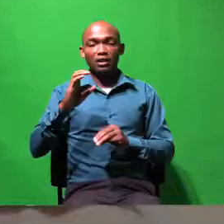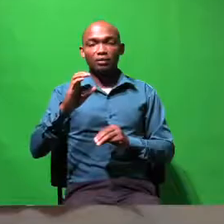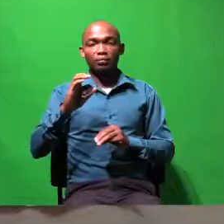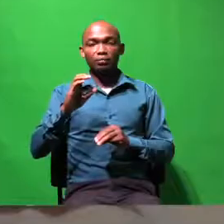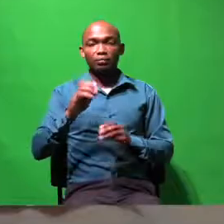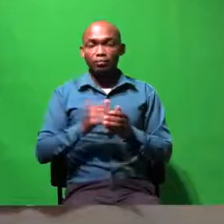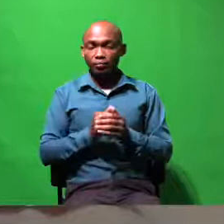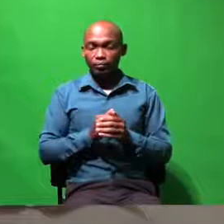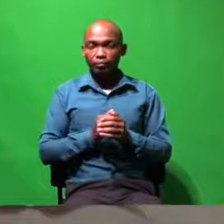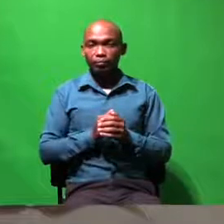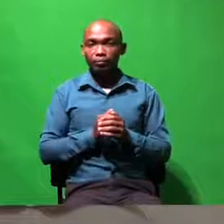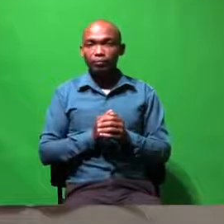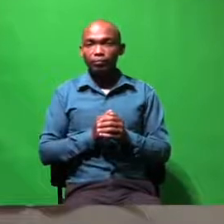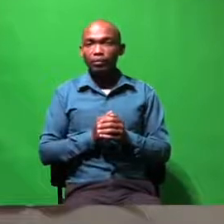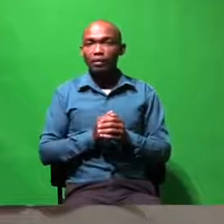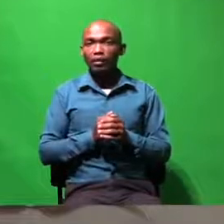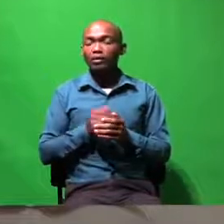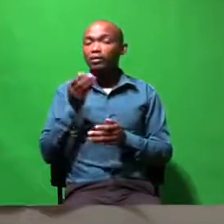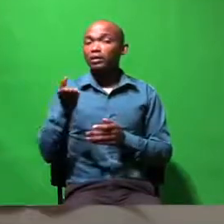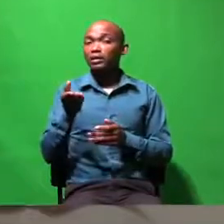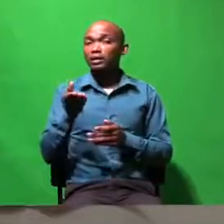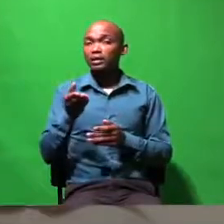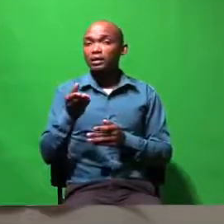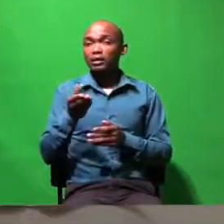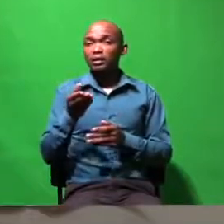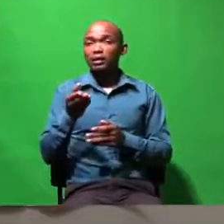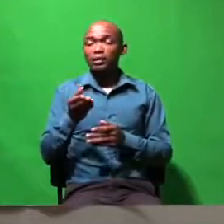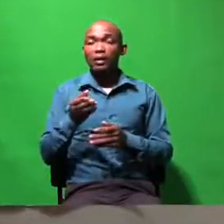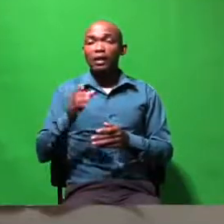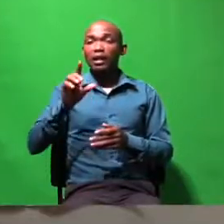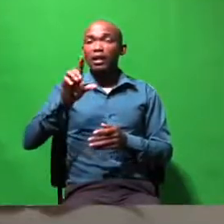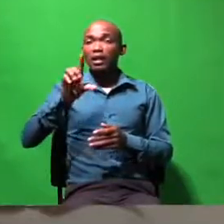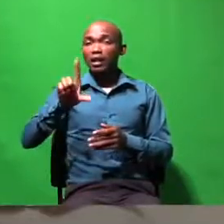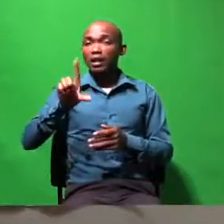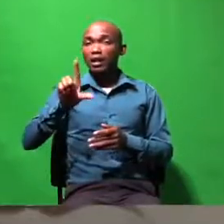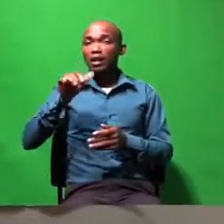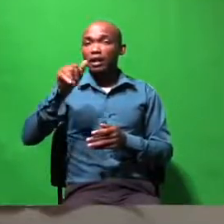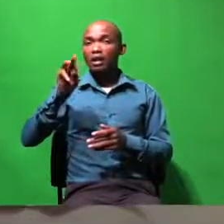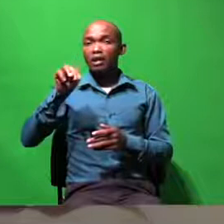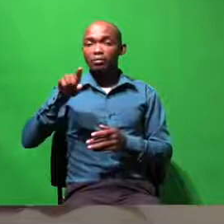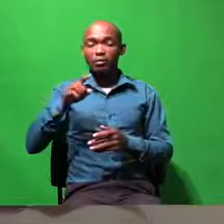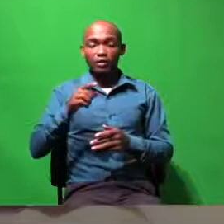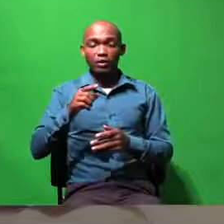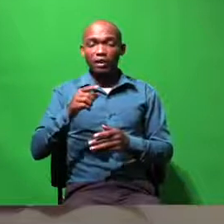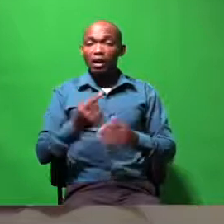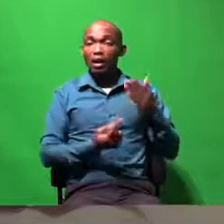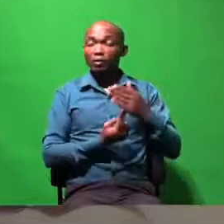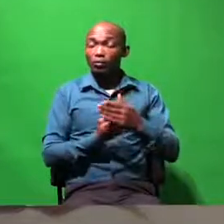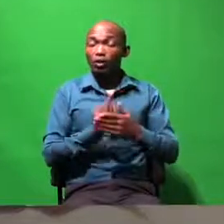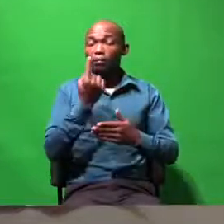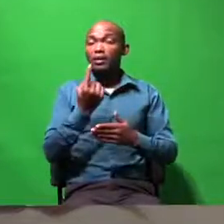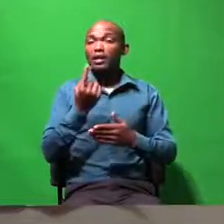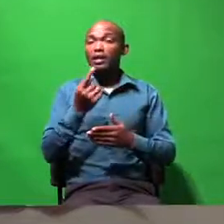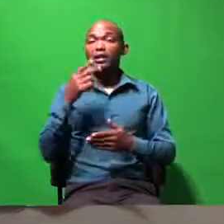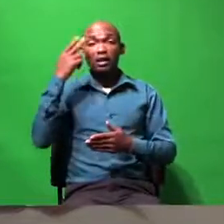will be mixed with the lymph. That's why the lymph mostly appeared pale yellow in